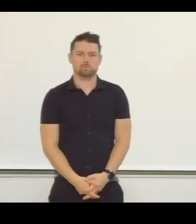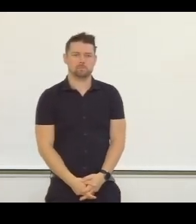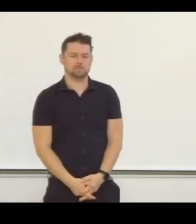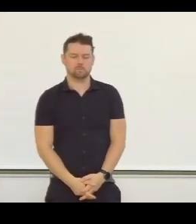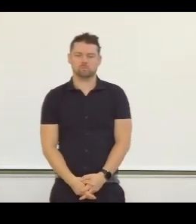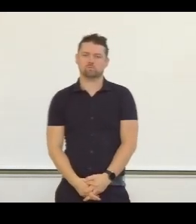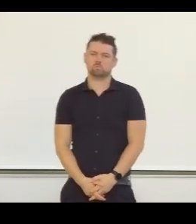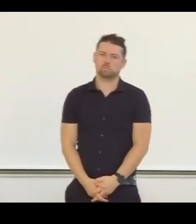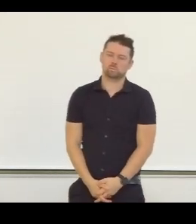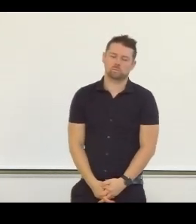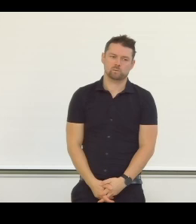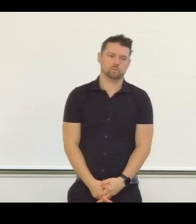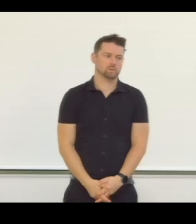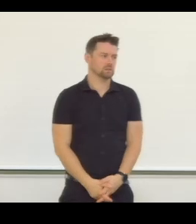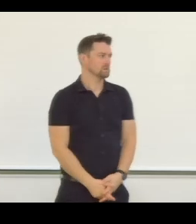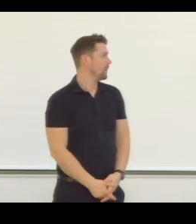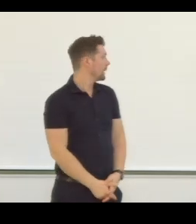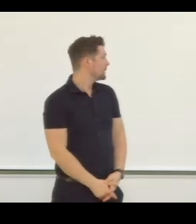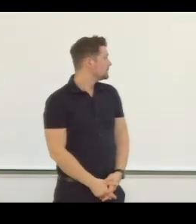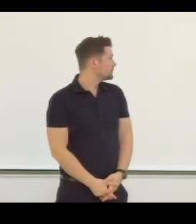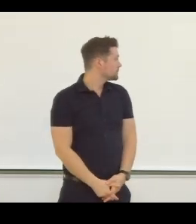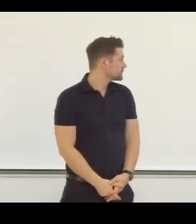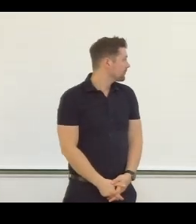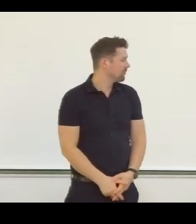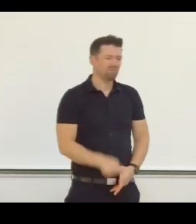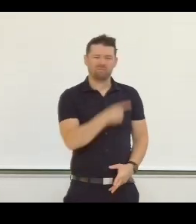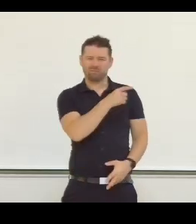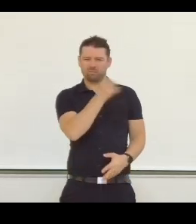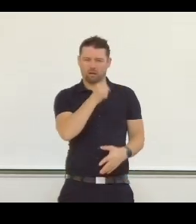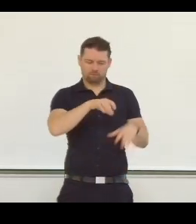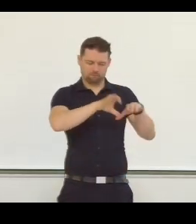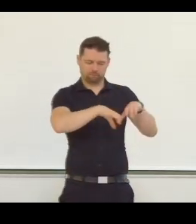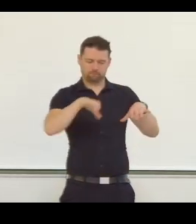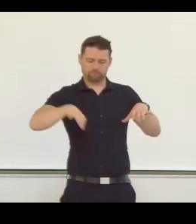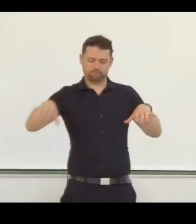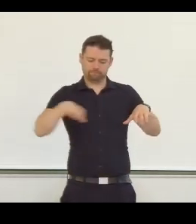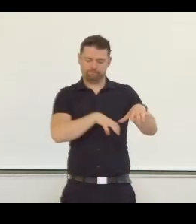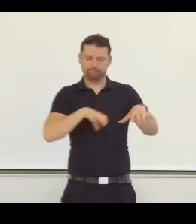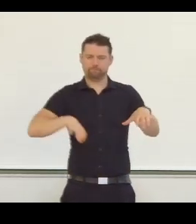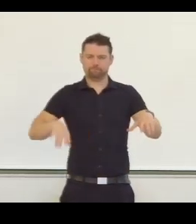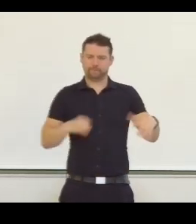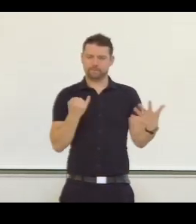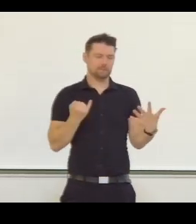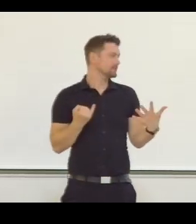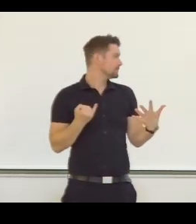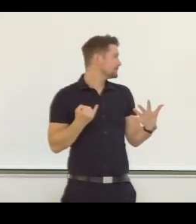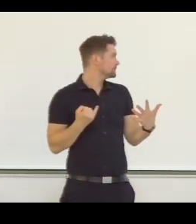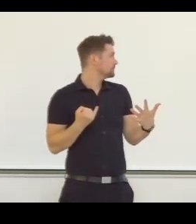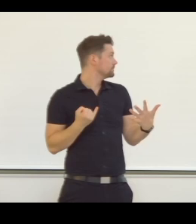So again, you can see the layout, the 6 modules. I haven't